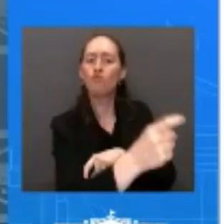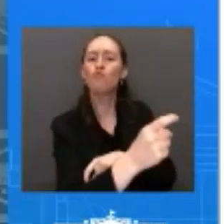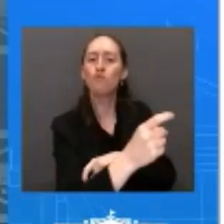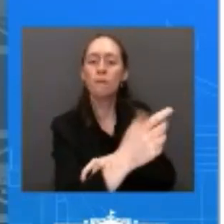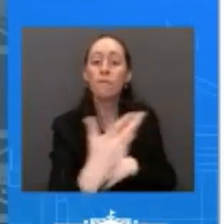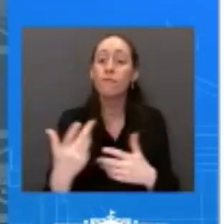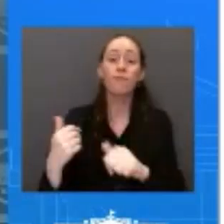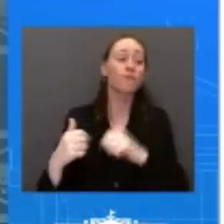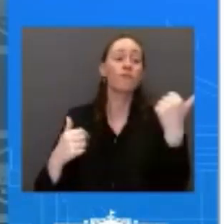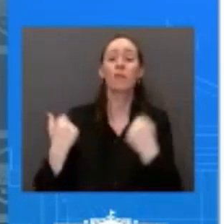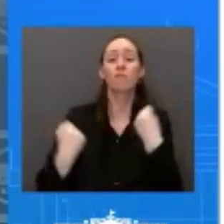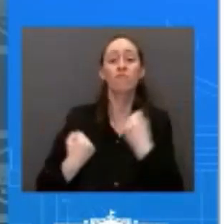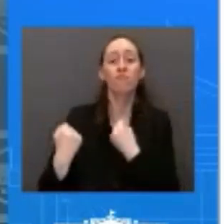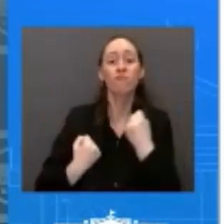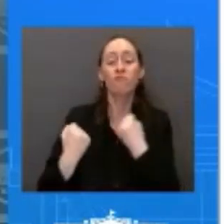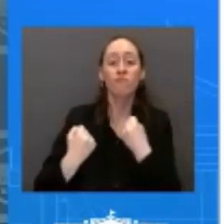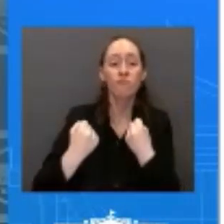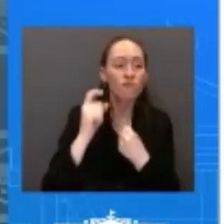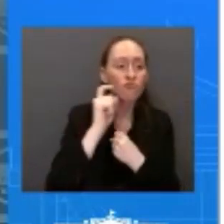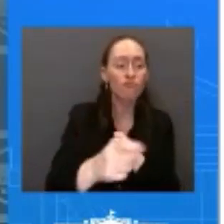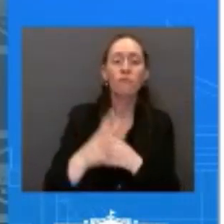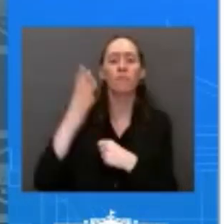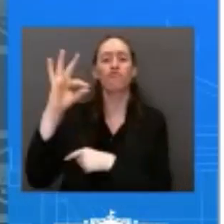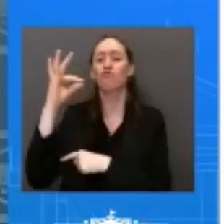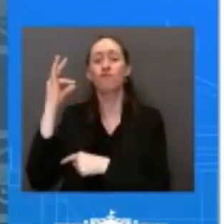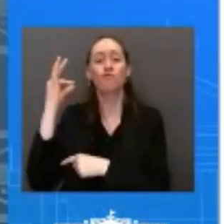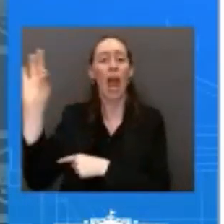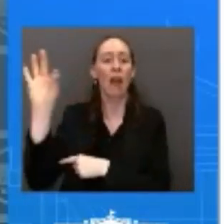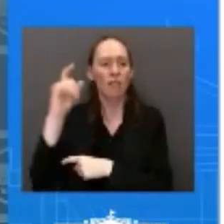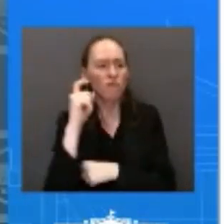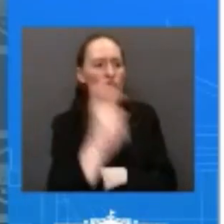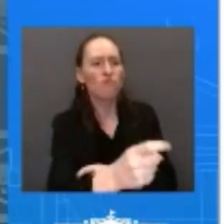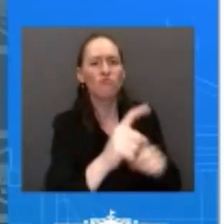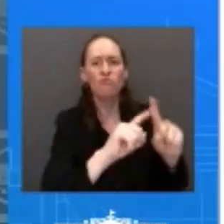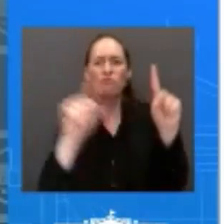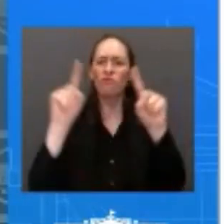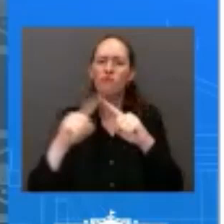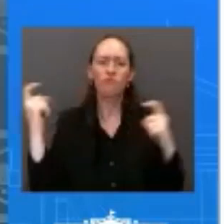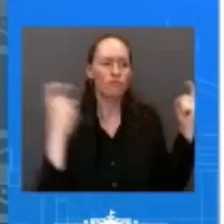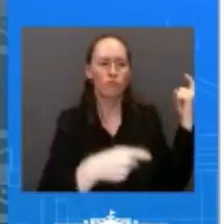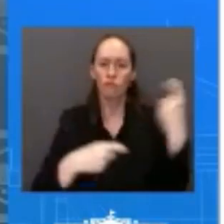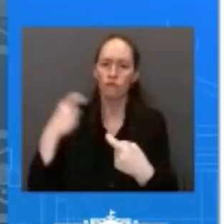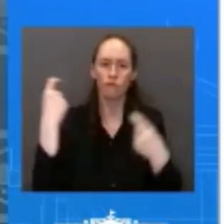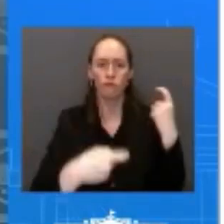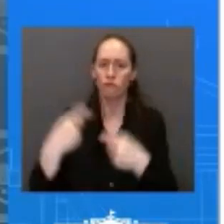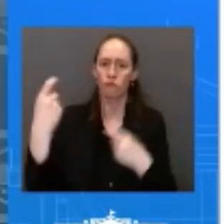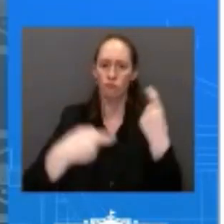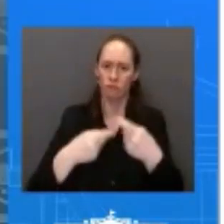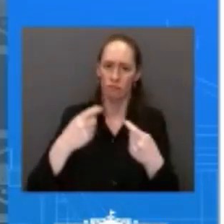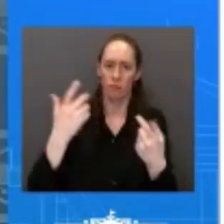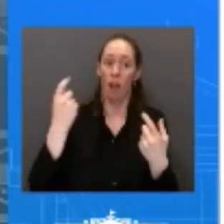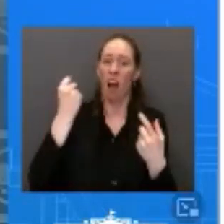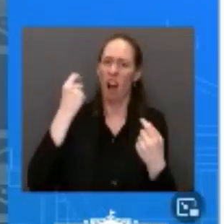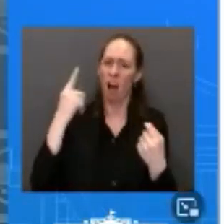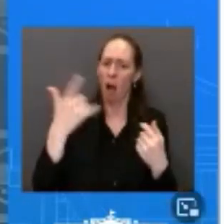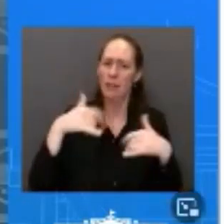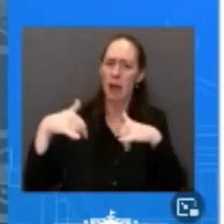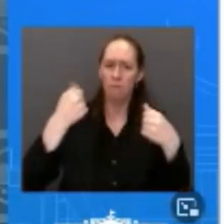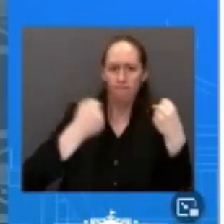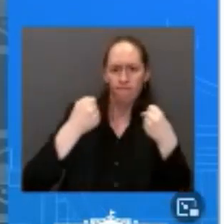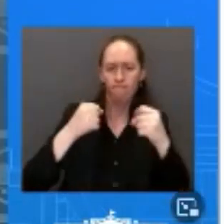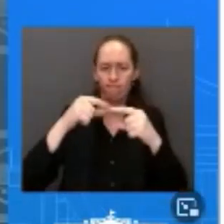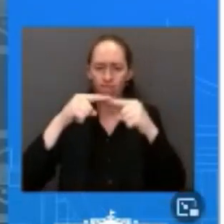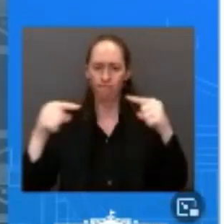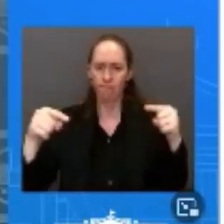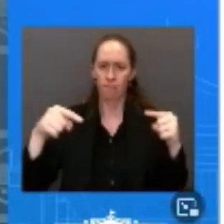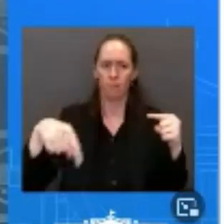this. And armored vehicles are important. You know, you don't go after a crocodile with a corn stalk. And these vehicles, these